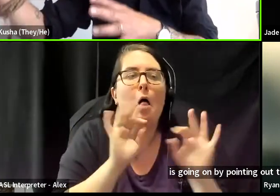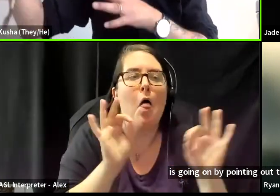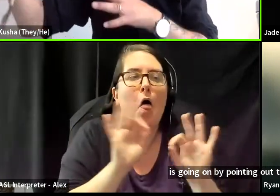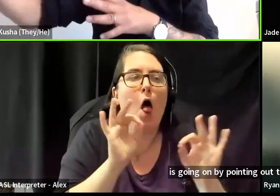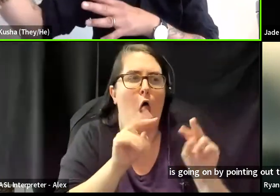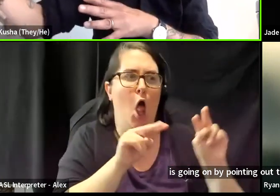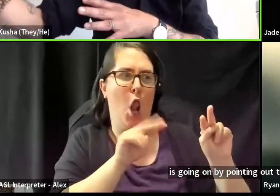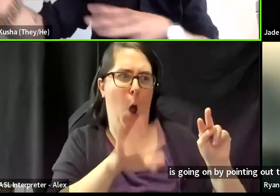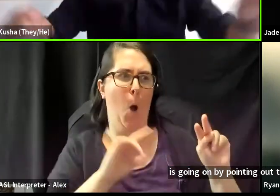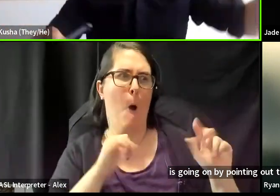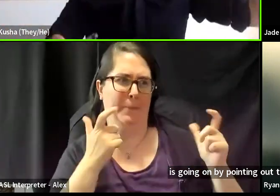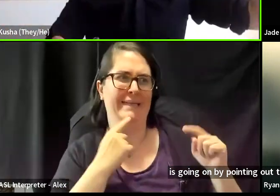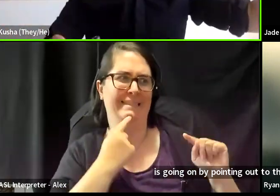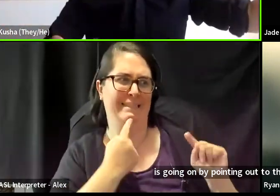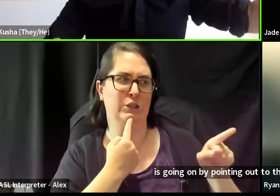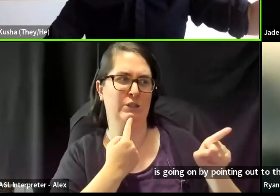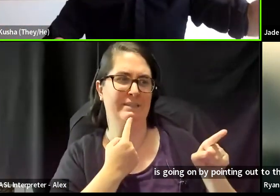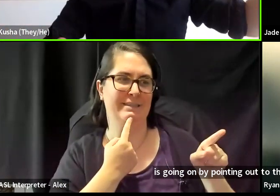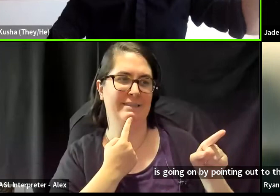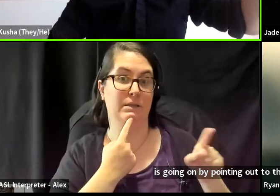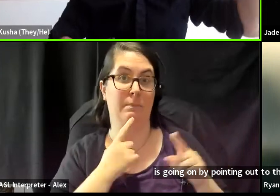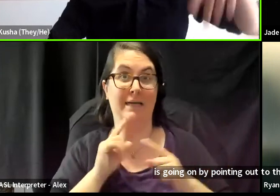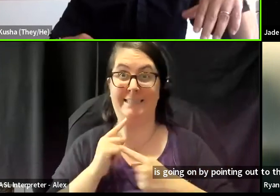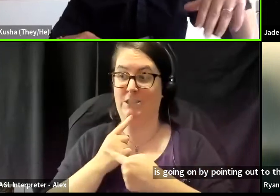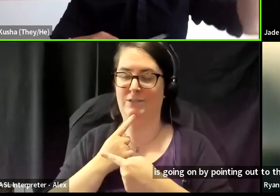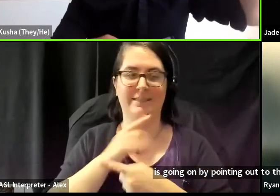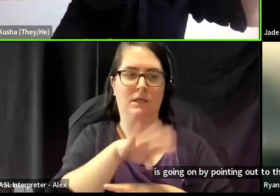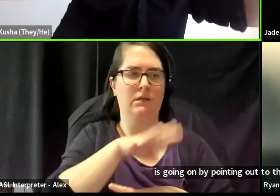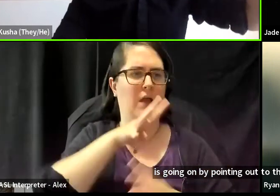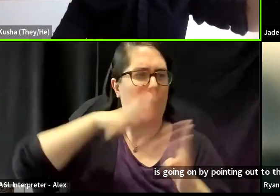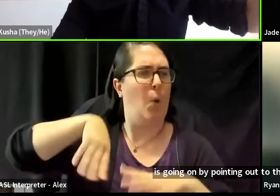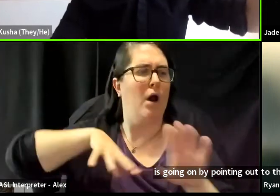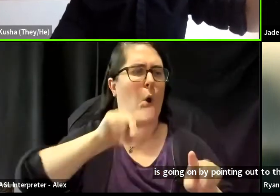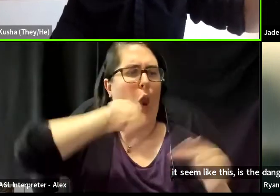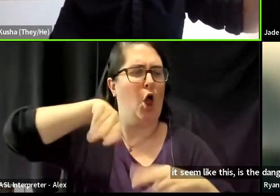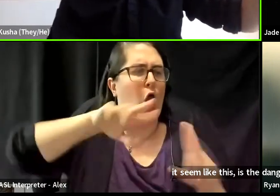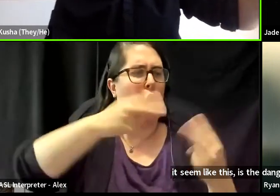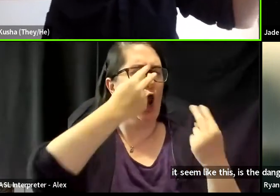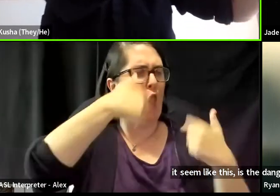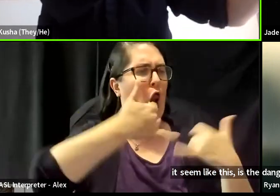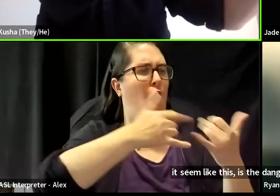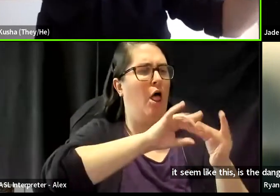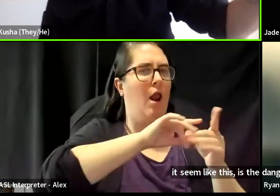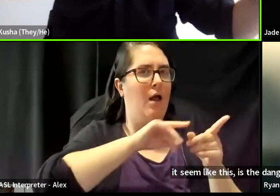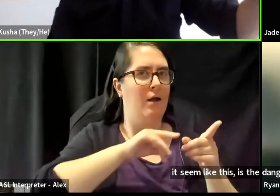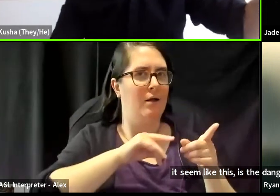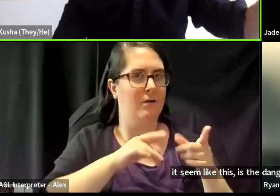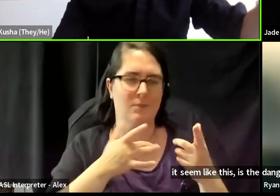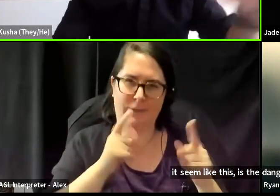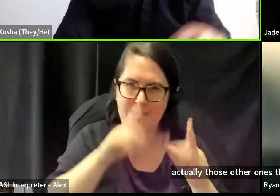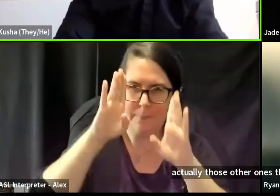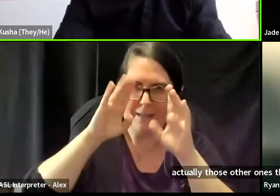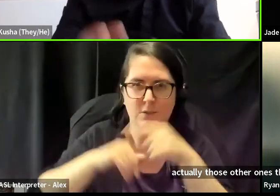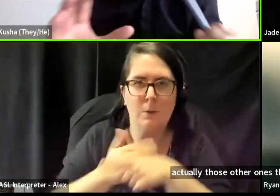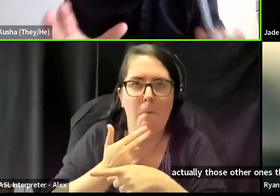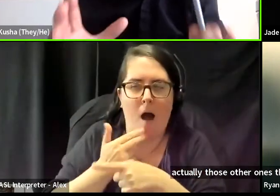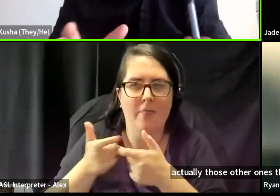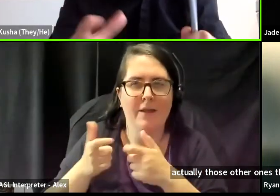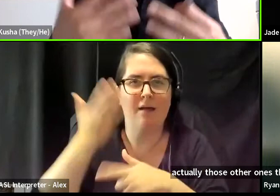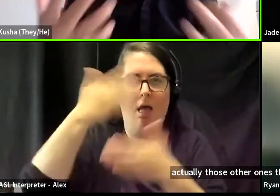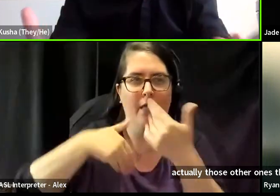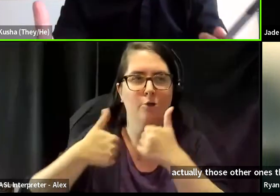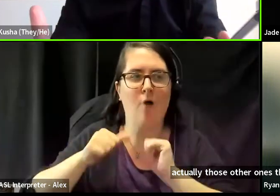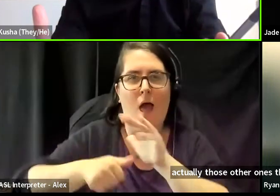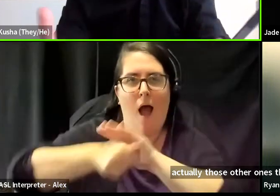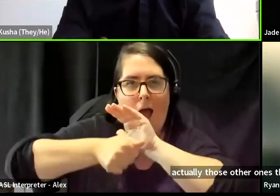seem like this is the danger, not that, when actually those are the ones that we need to be paying attention to, right? The things